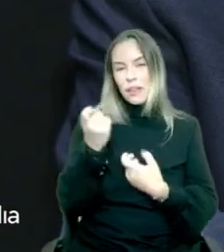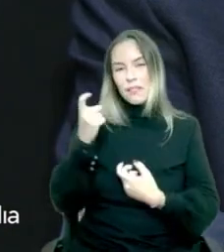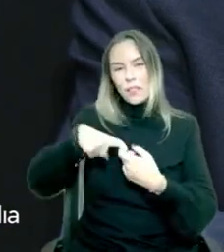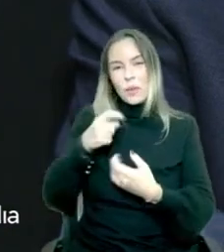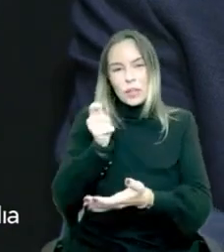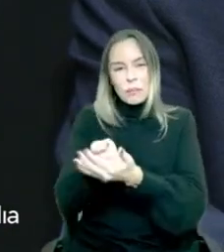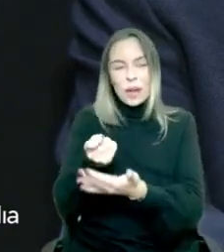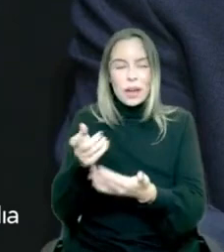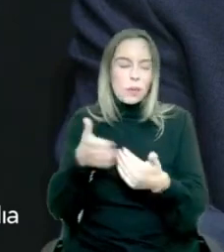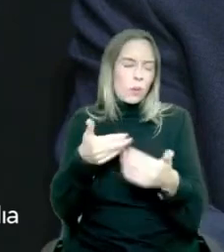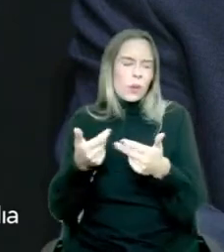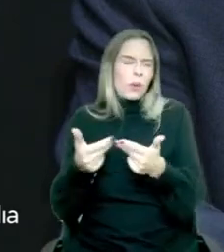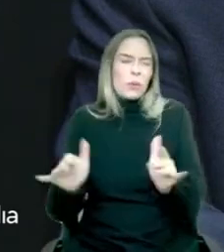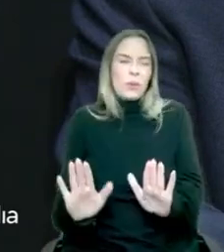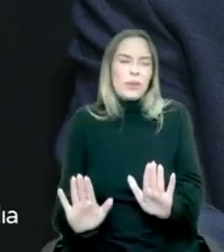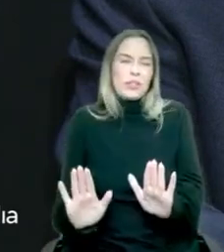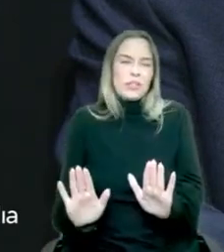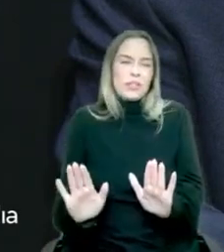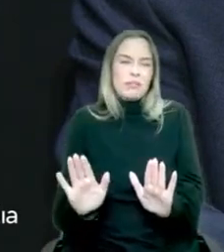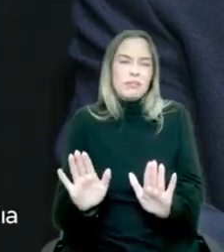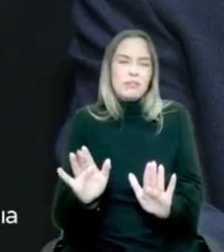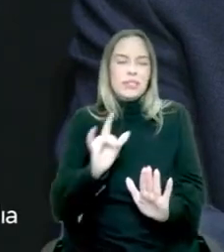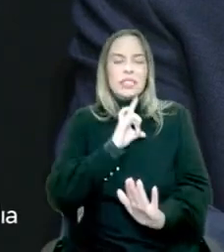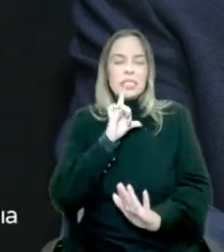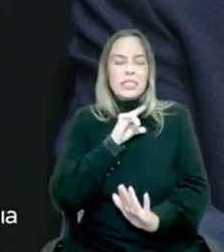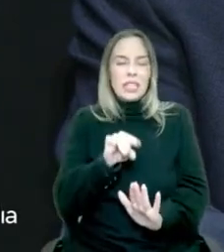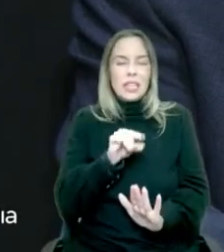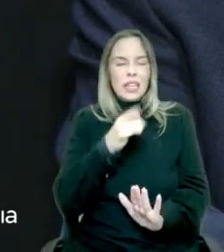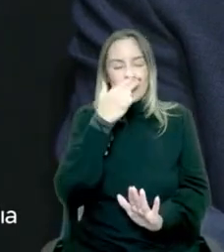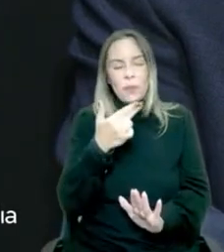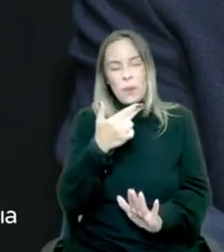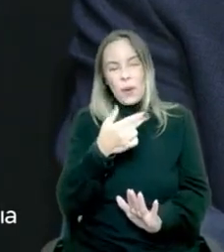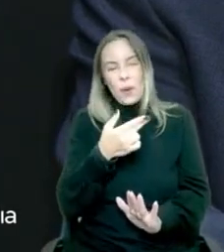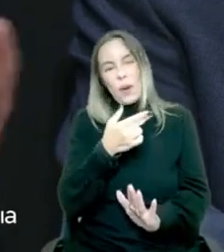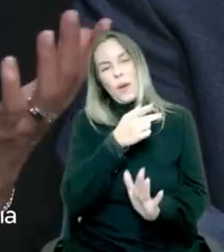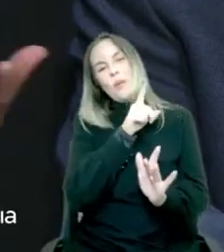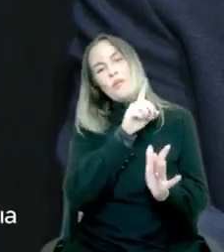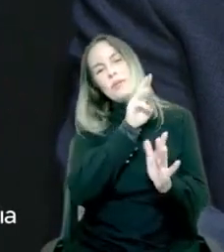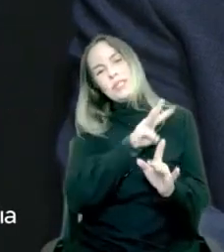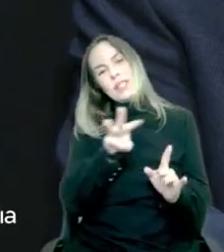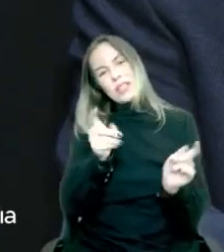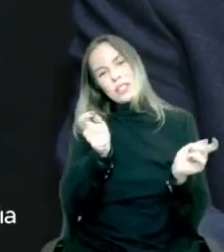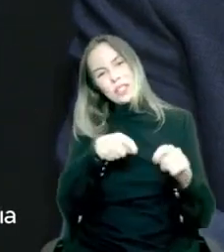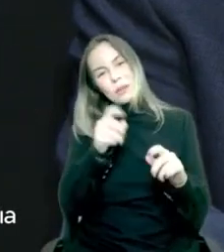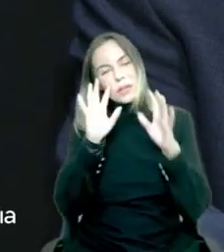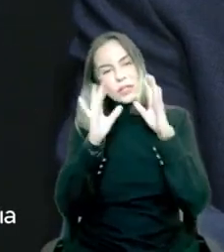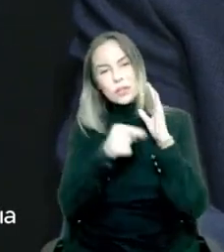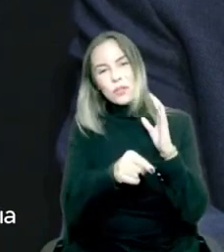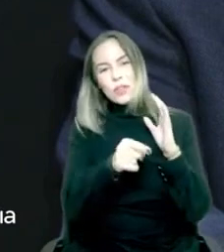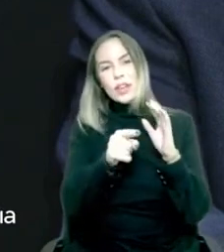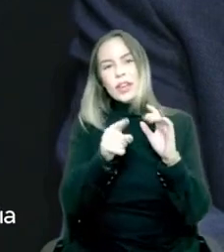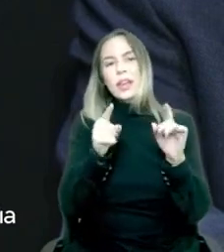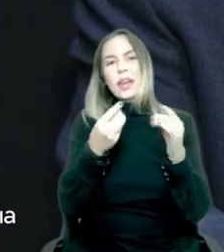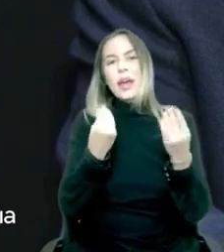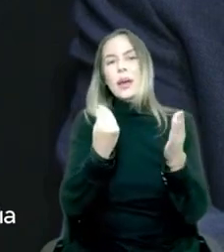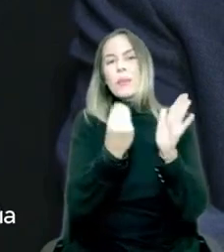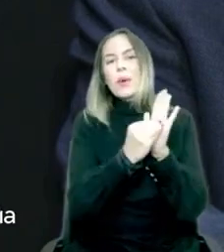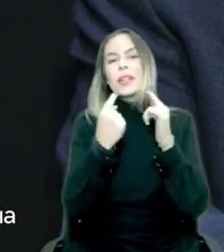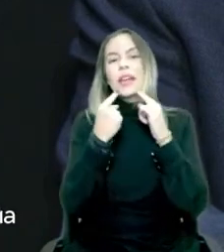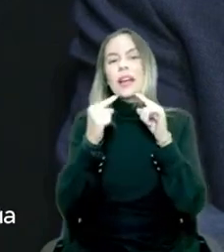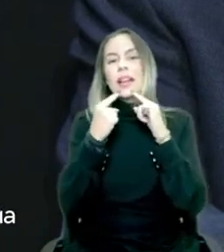can submit a form on southwest.com, submit your complaint, and that goes to this customer engagement group.